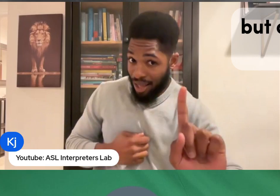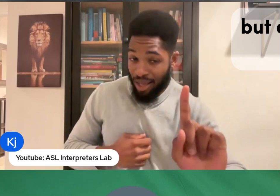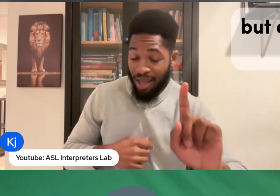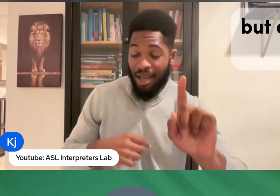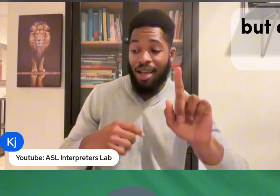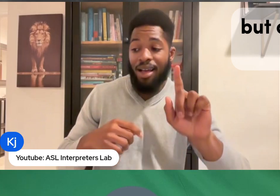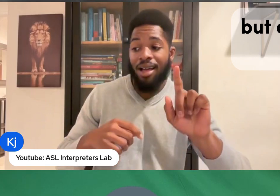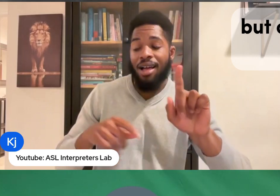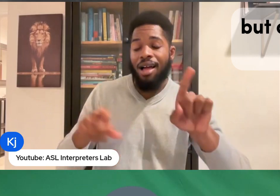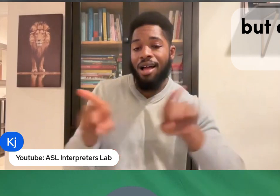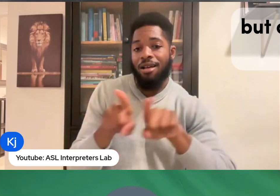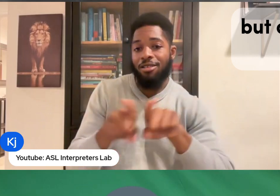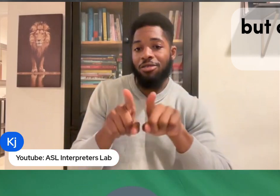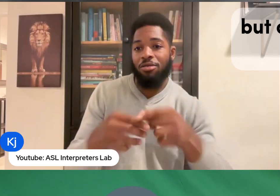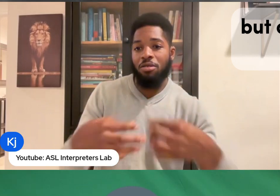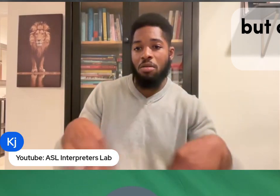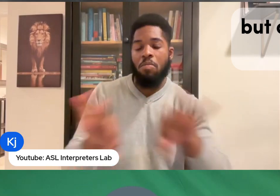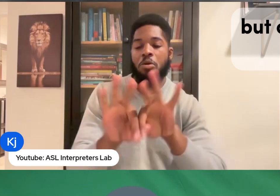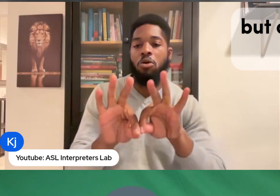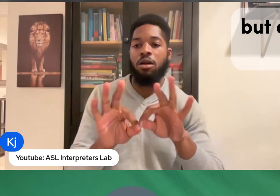to have